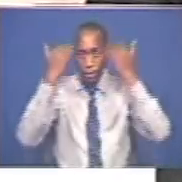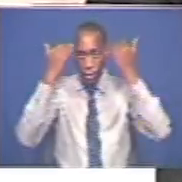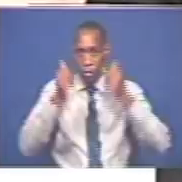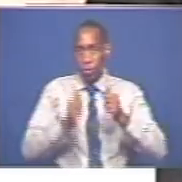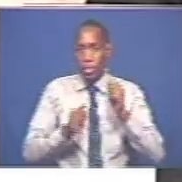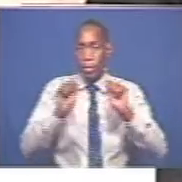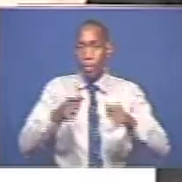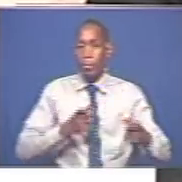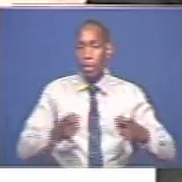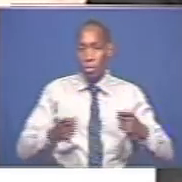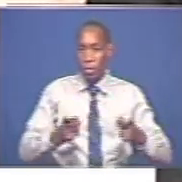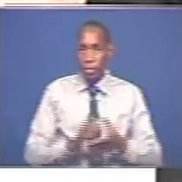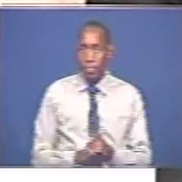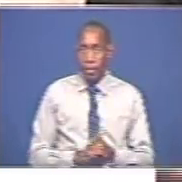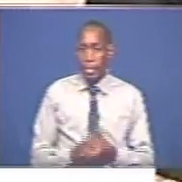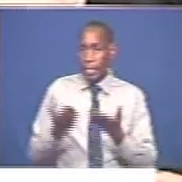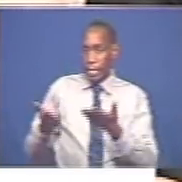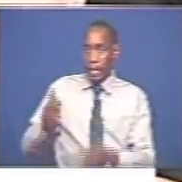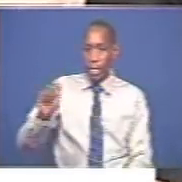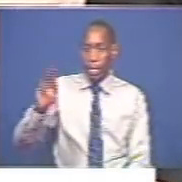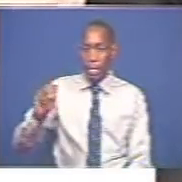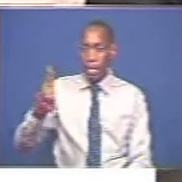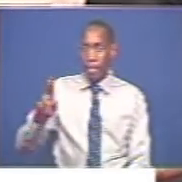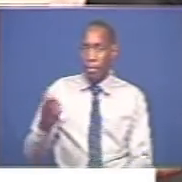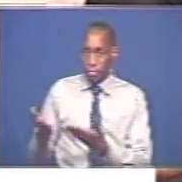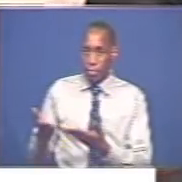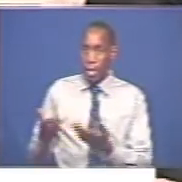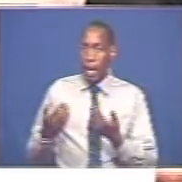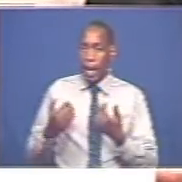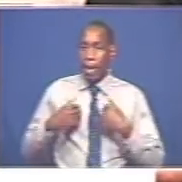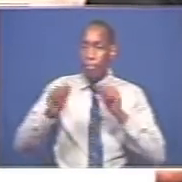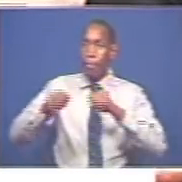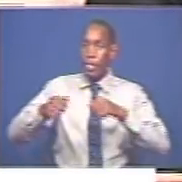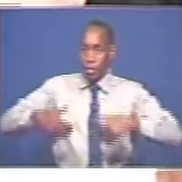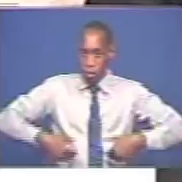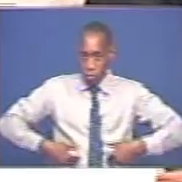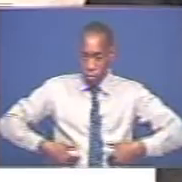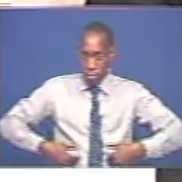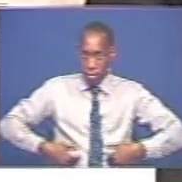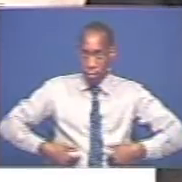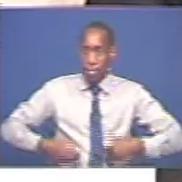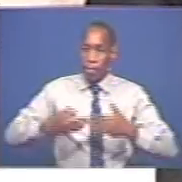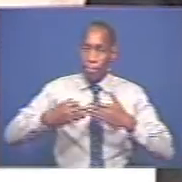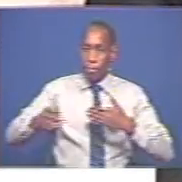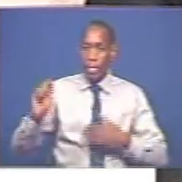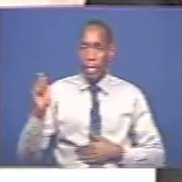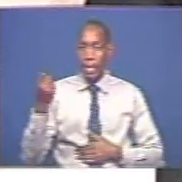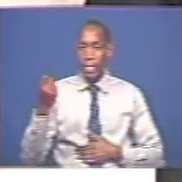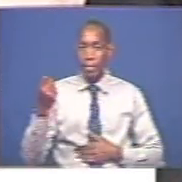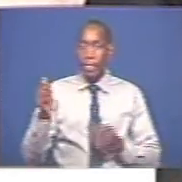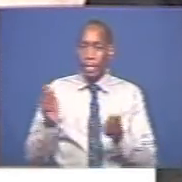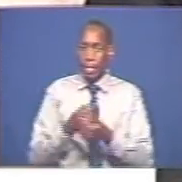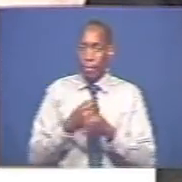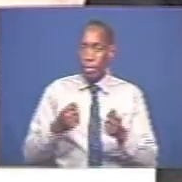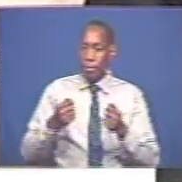be managed. Here is Kamau, very, you know, highly potential youth. He is the future of Kenya. We can't afford to